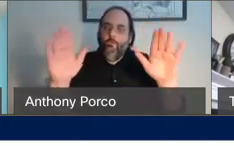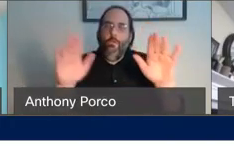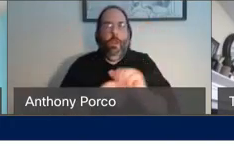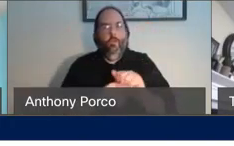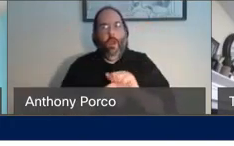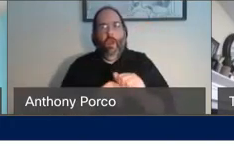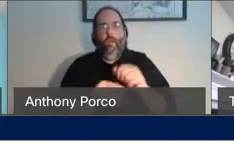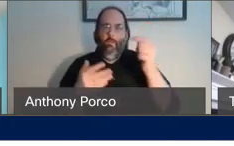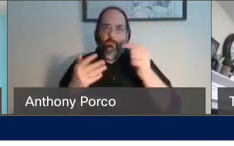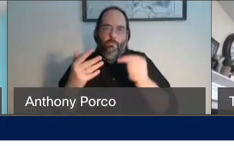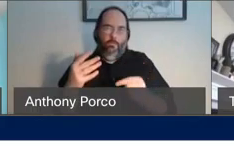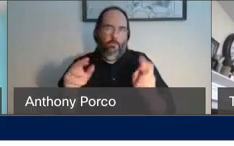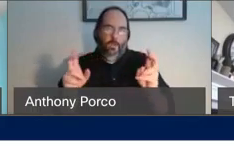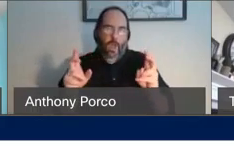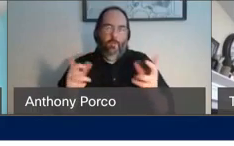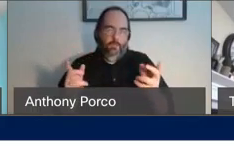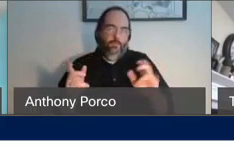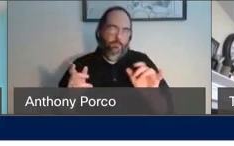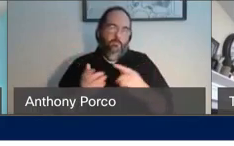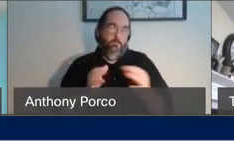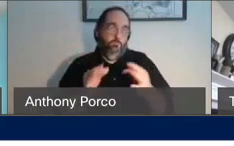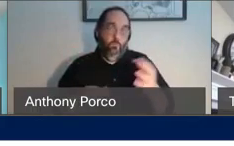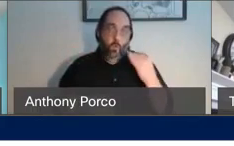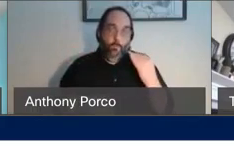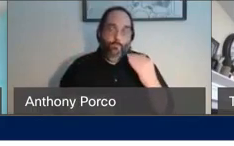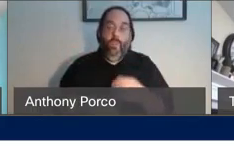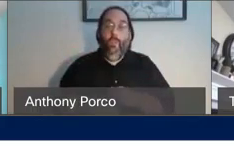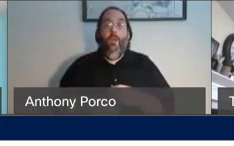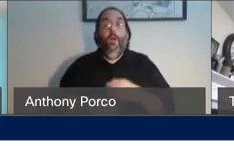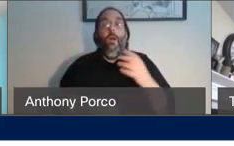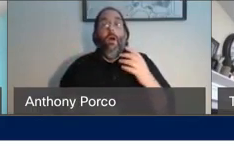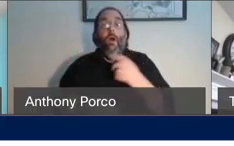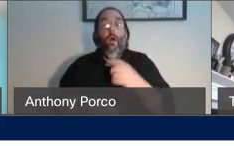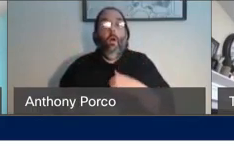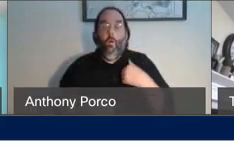staff during the training sessions. And Theresa Shelton will provide an